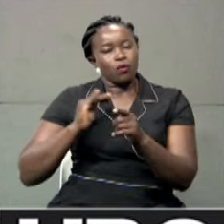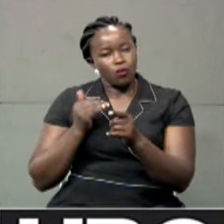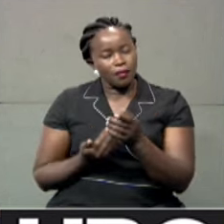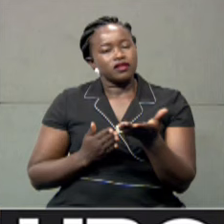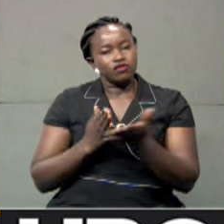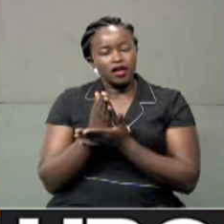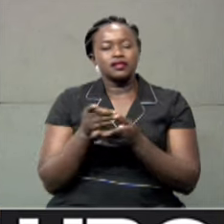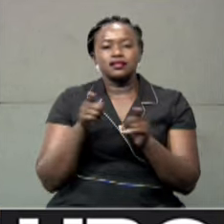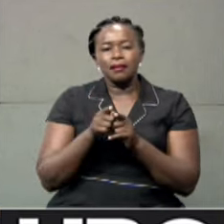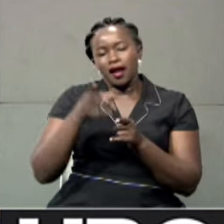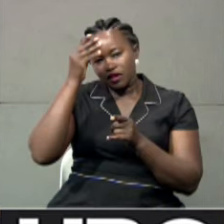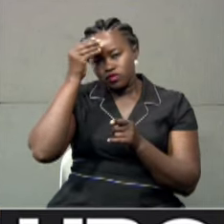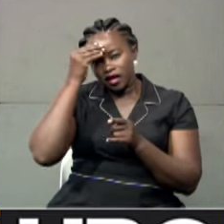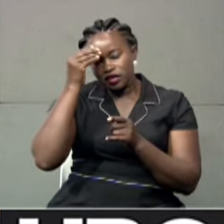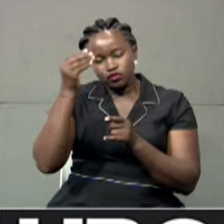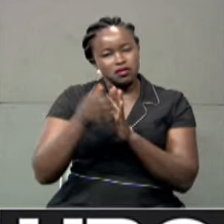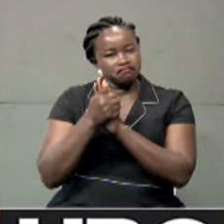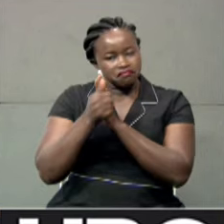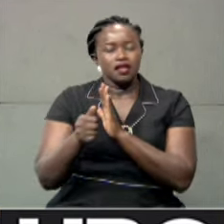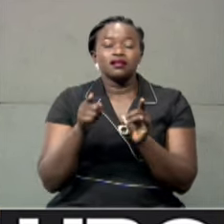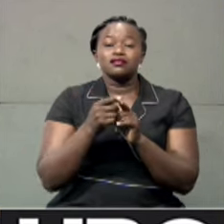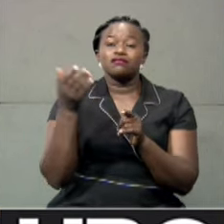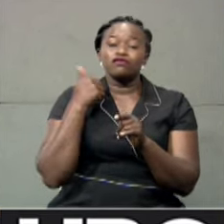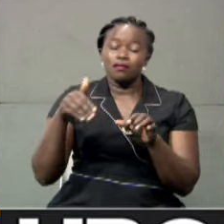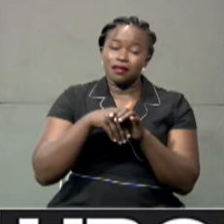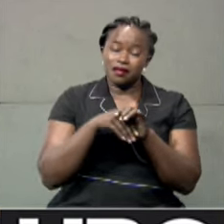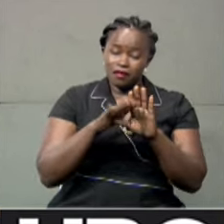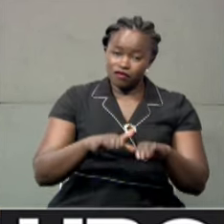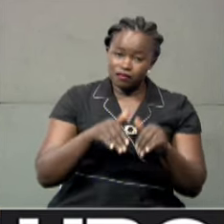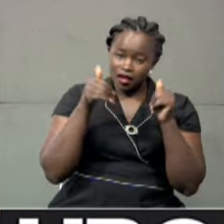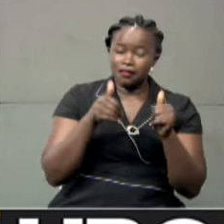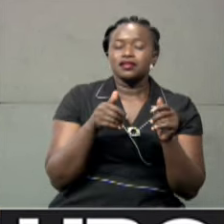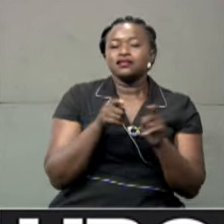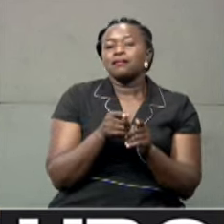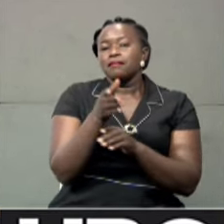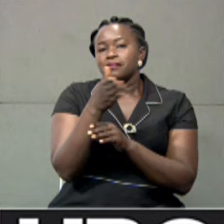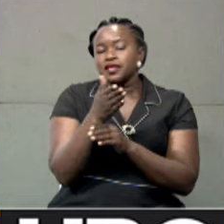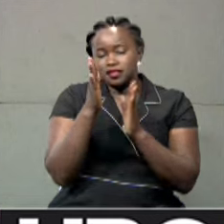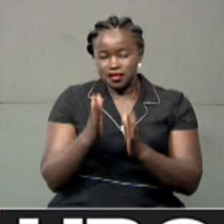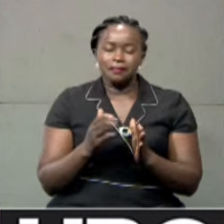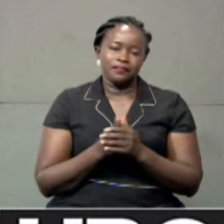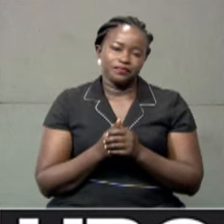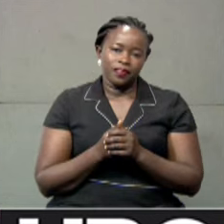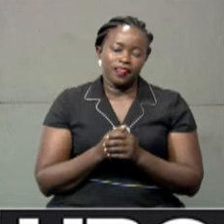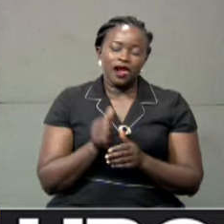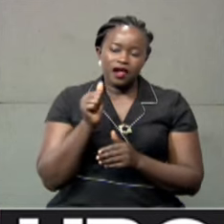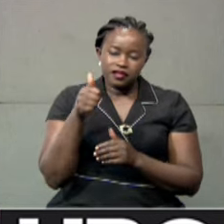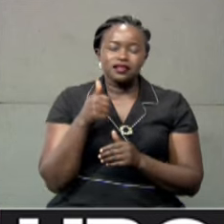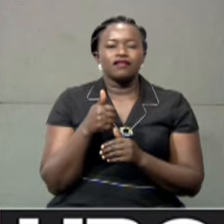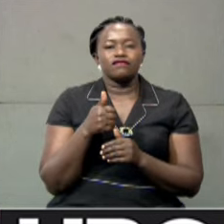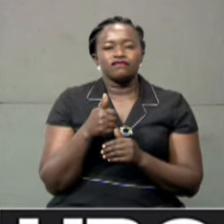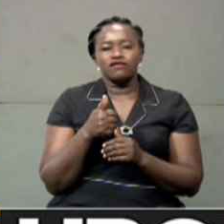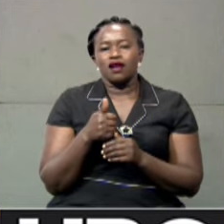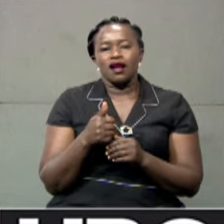eminent educationalist, and a former member of parliament and a minister. She was a key